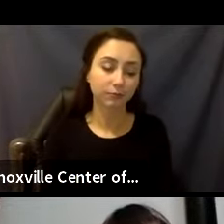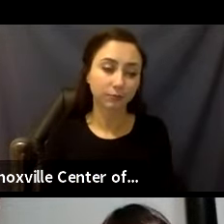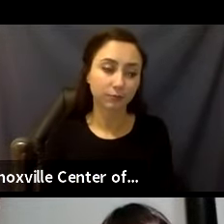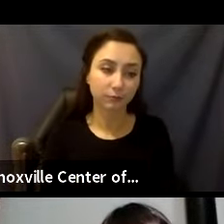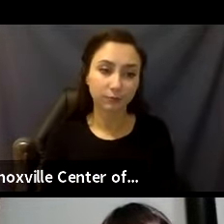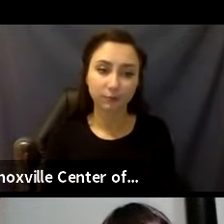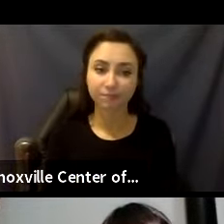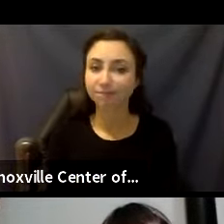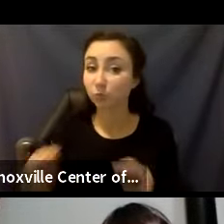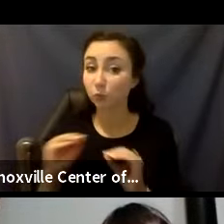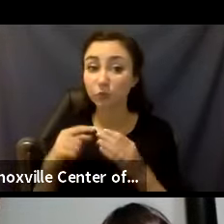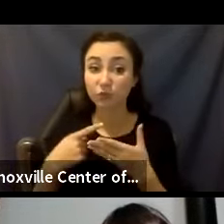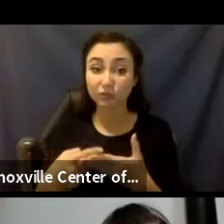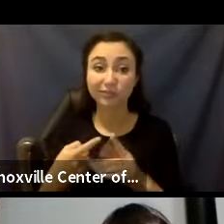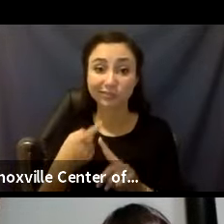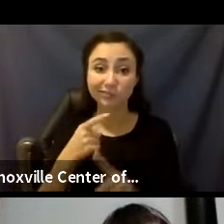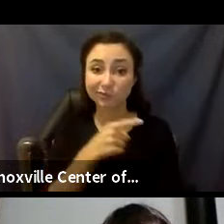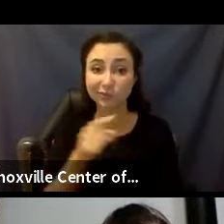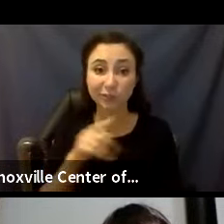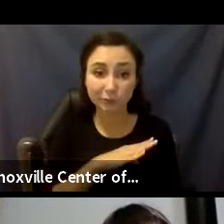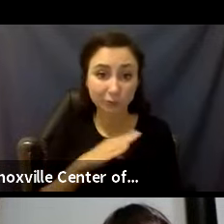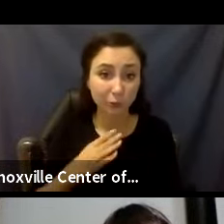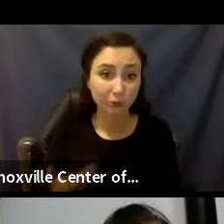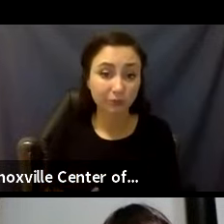Other discussion from board members?